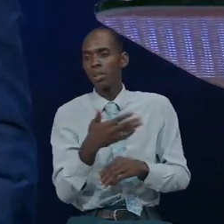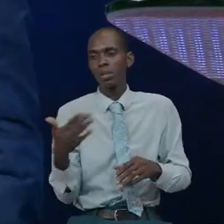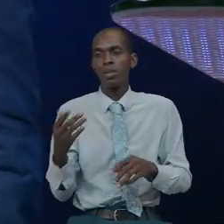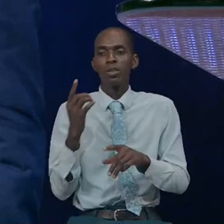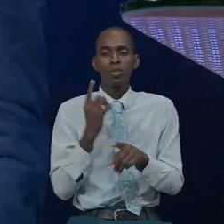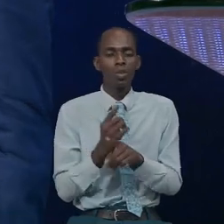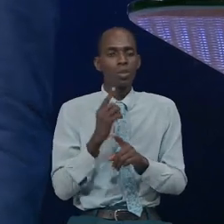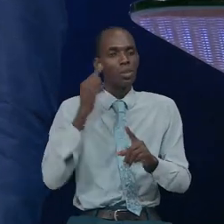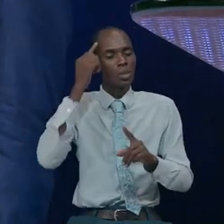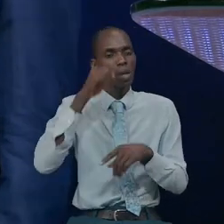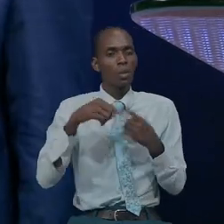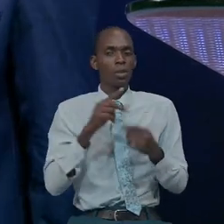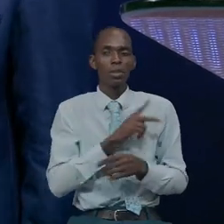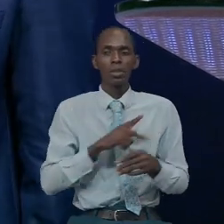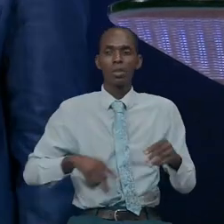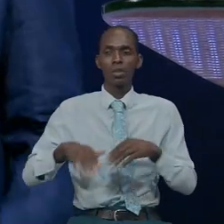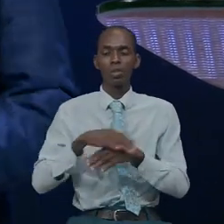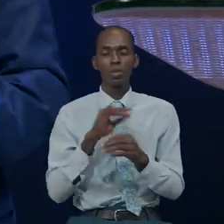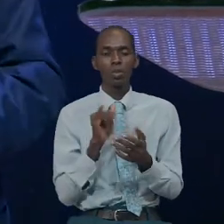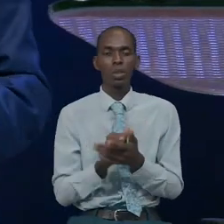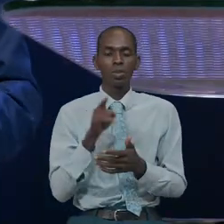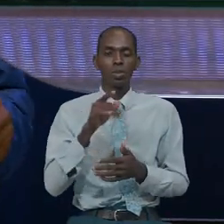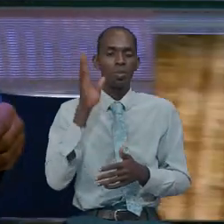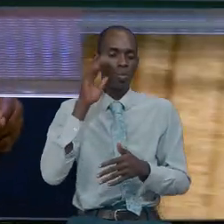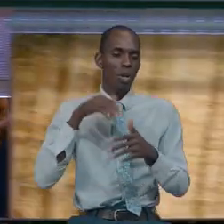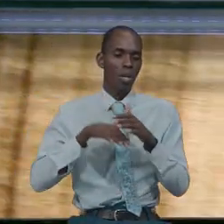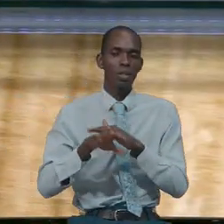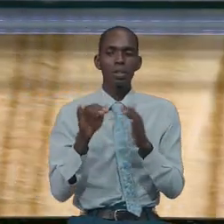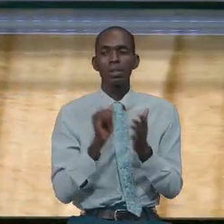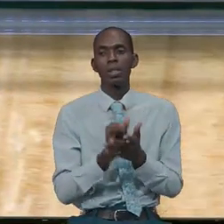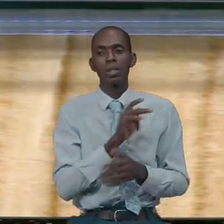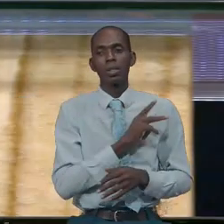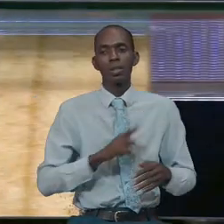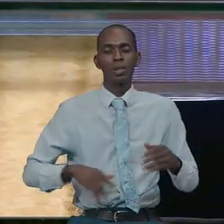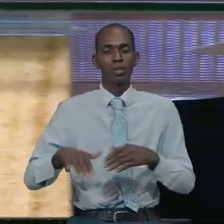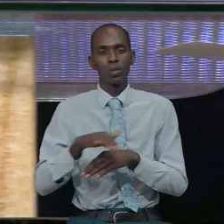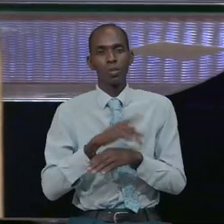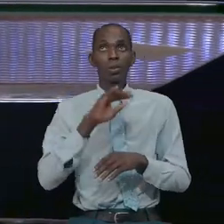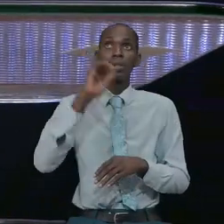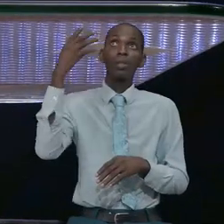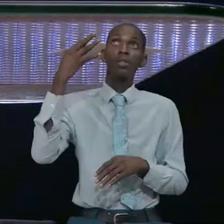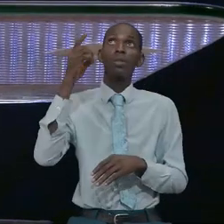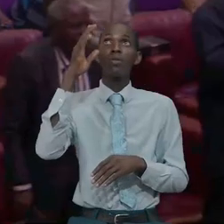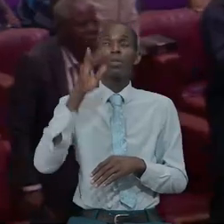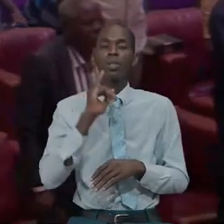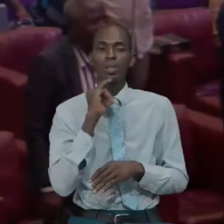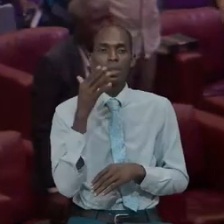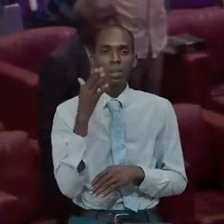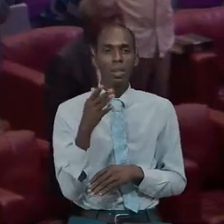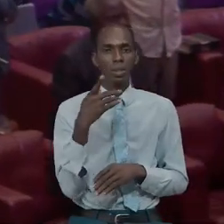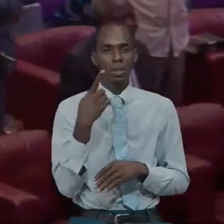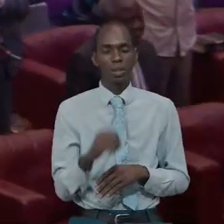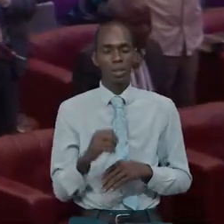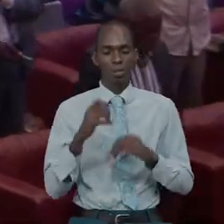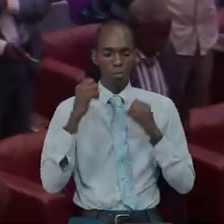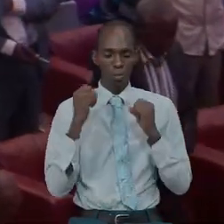about the kingdom, so that you will enter that kingdom. The grace of God is there. The might of the Lord is